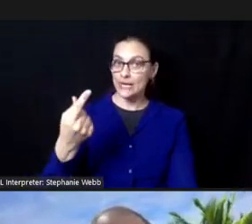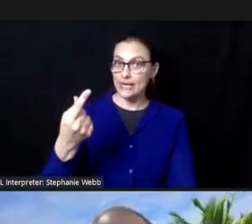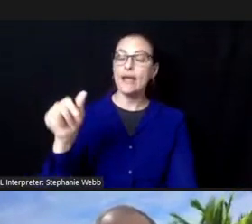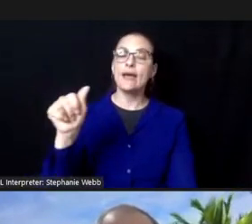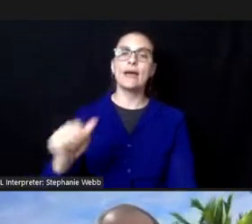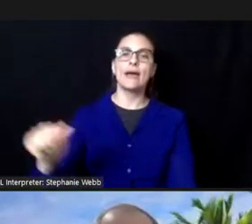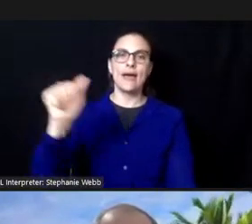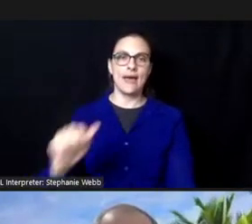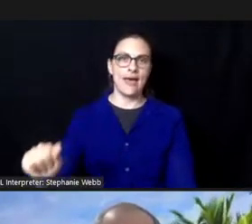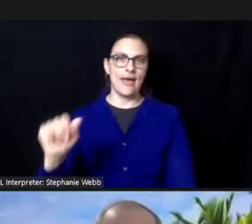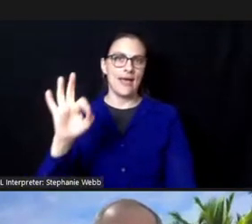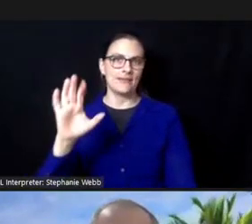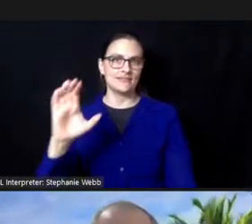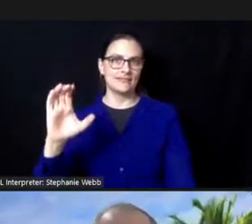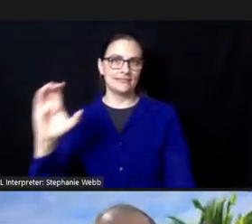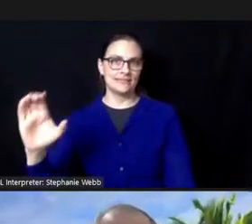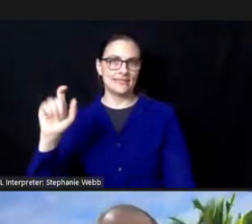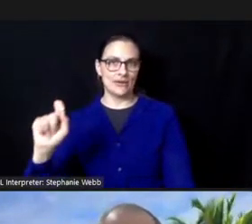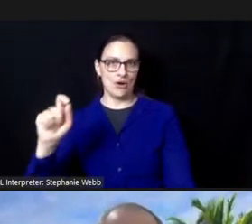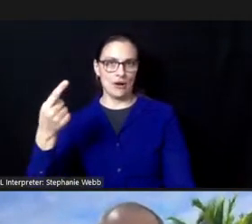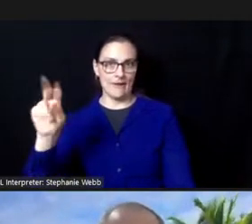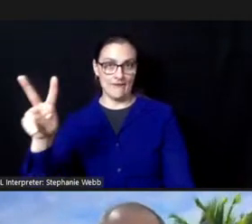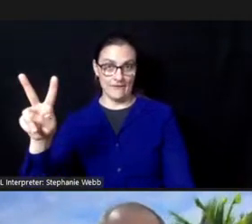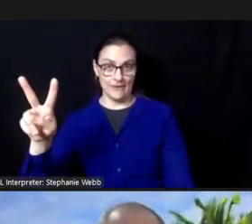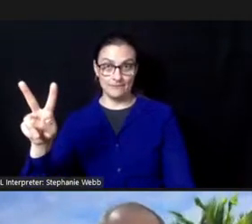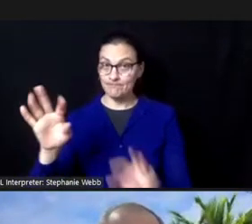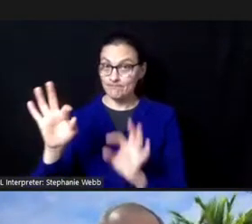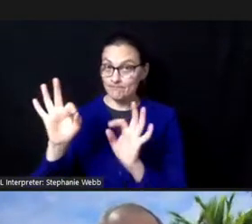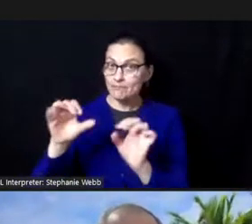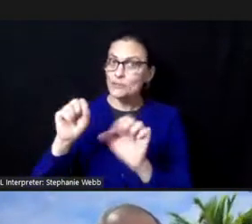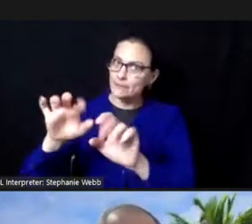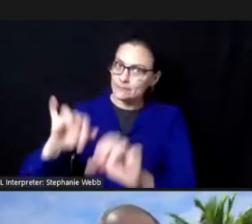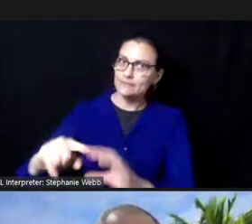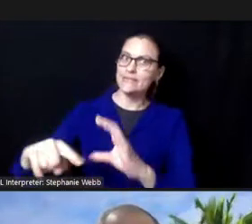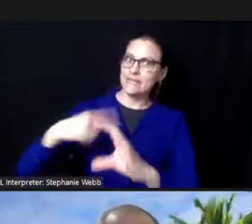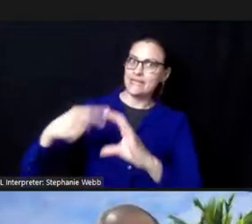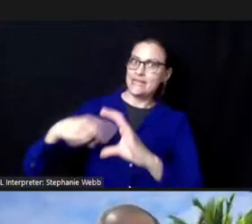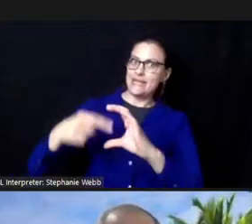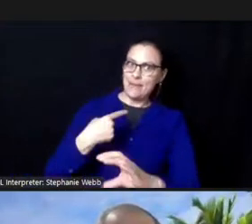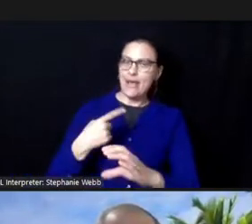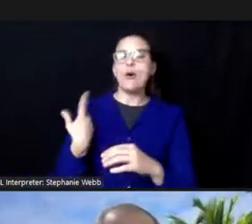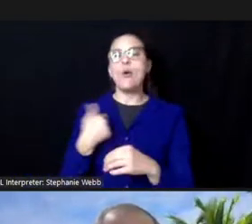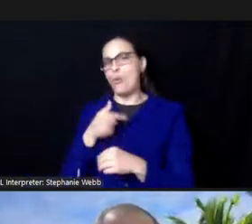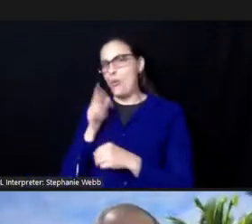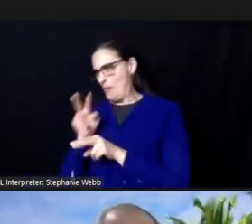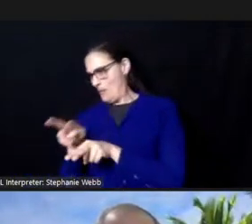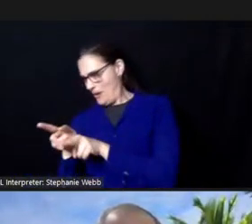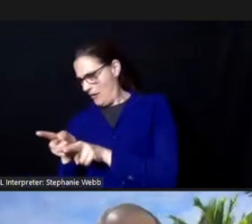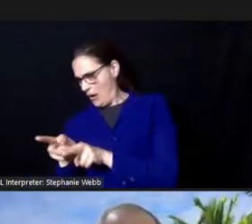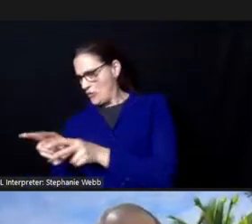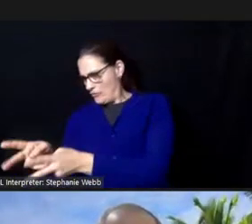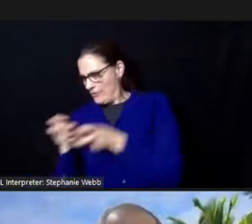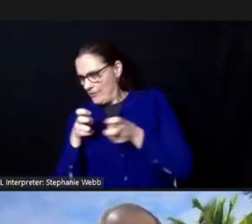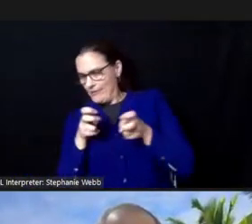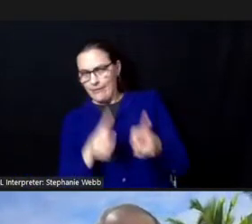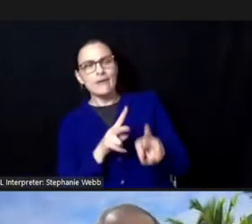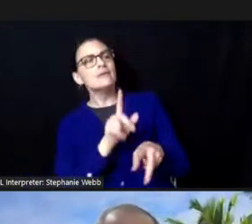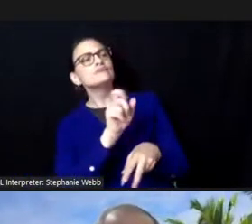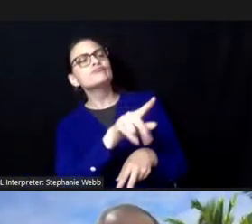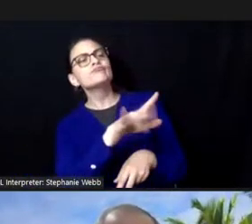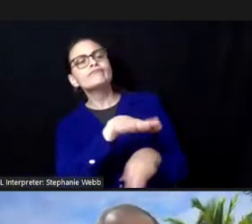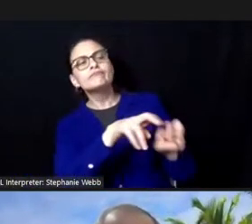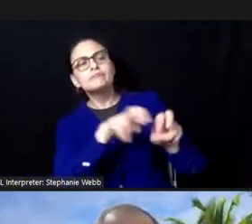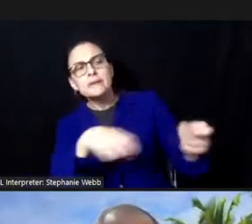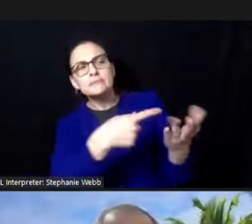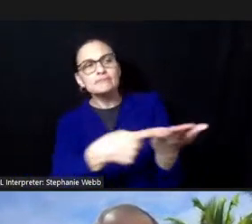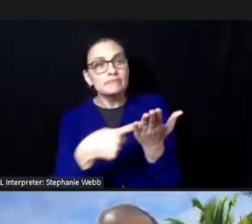will work to get your questions to our panelists or address them as a part of future hearings. So with that, I'd like to just begin and say, you